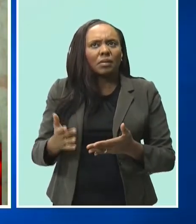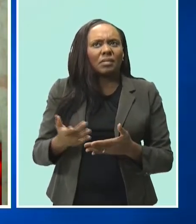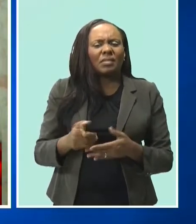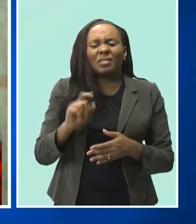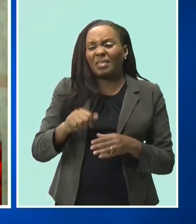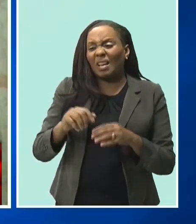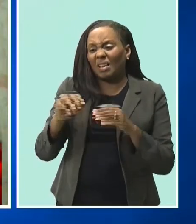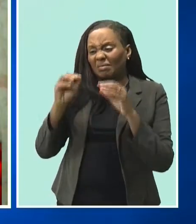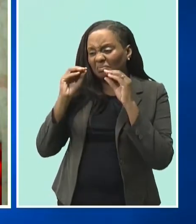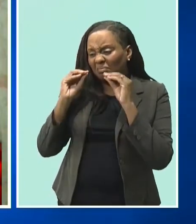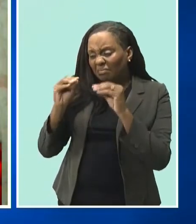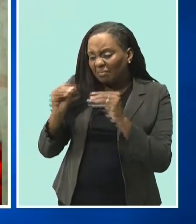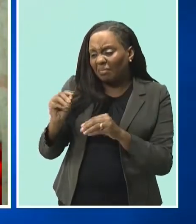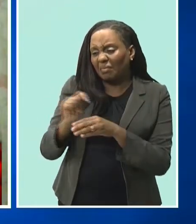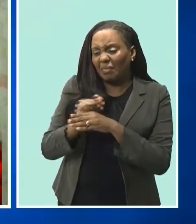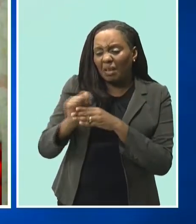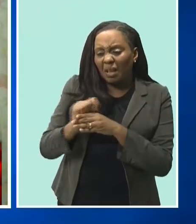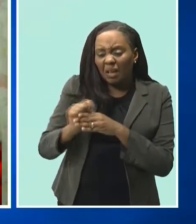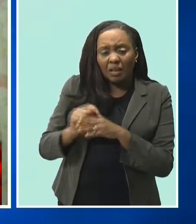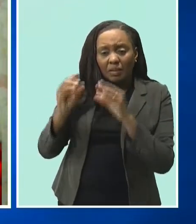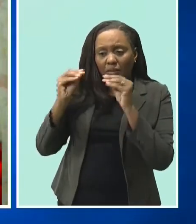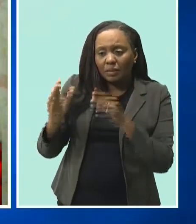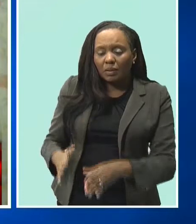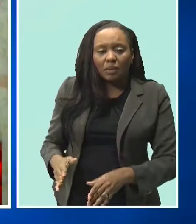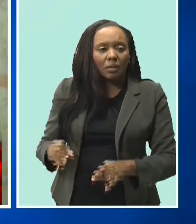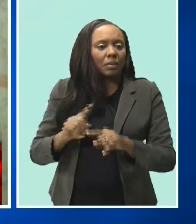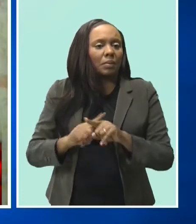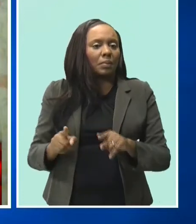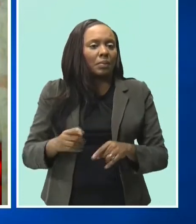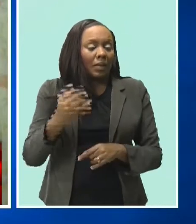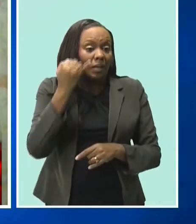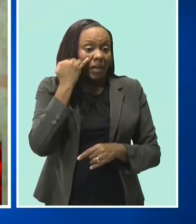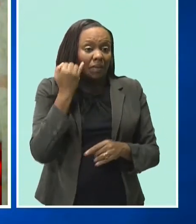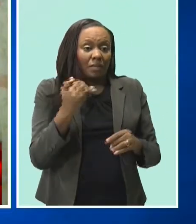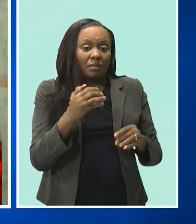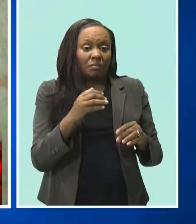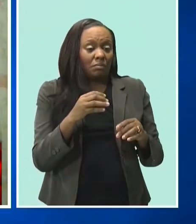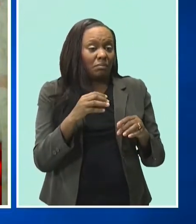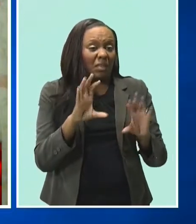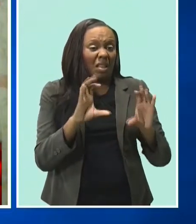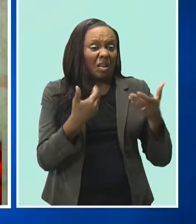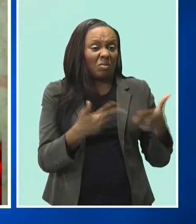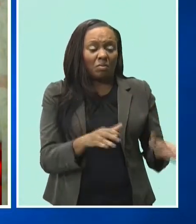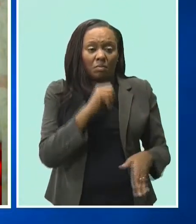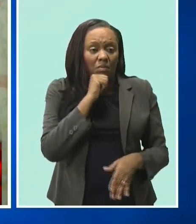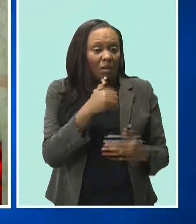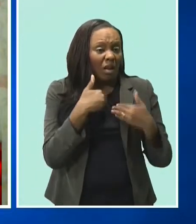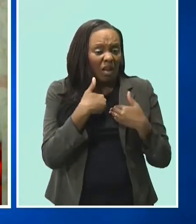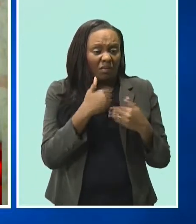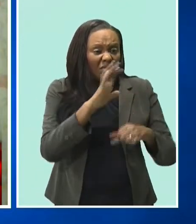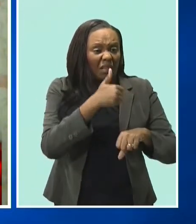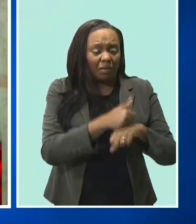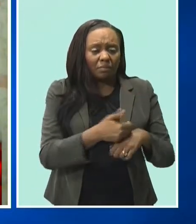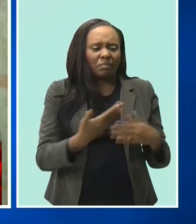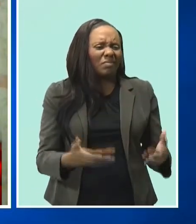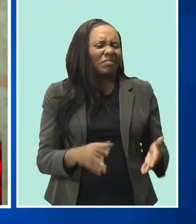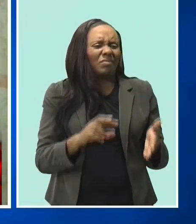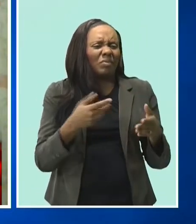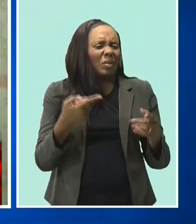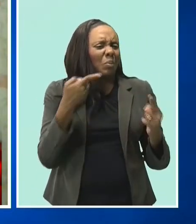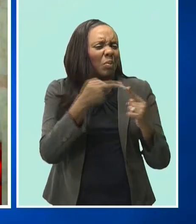case. The Ministry of Health and Wellness has started the process of contact tracing related to this case, as the patient has no recent